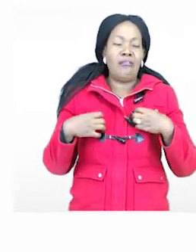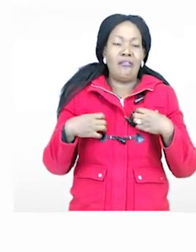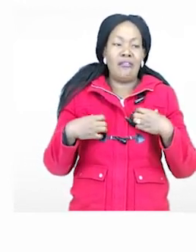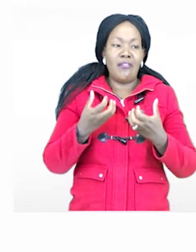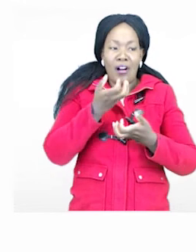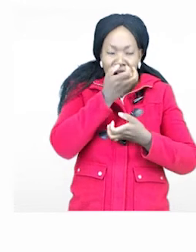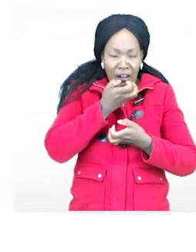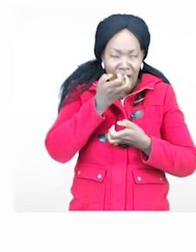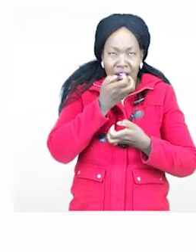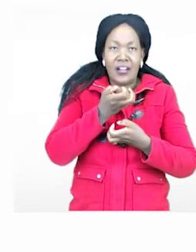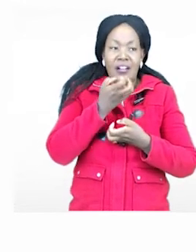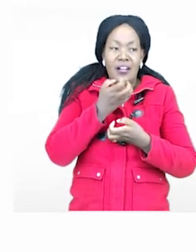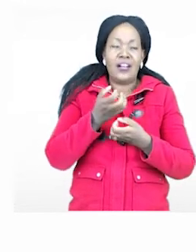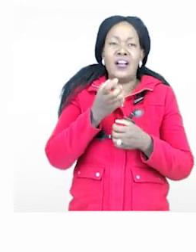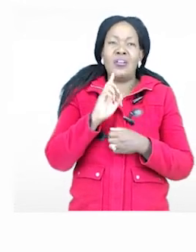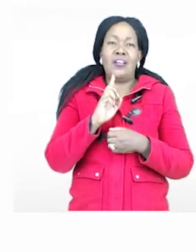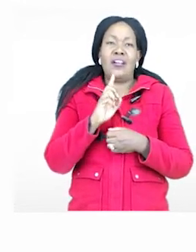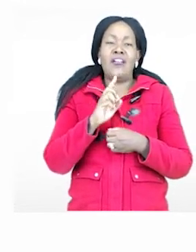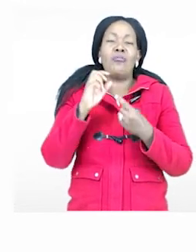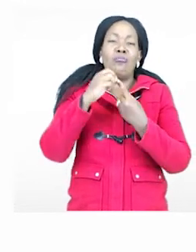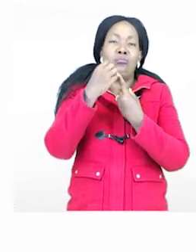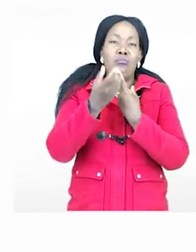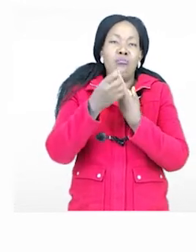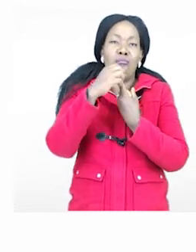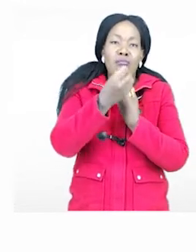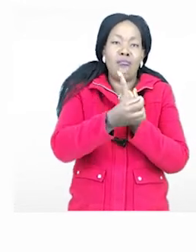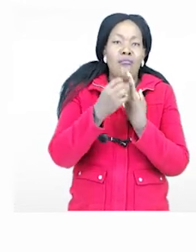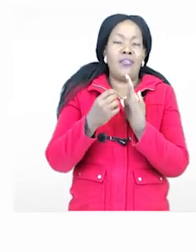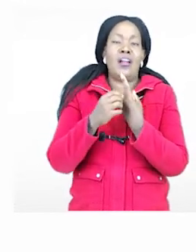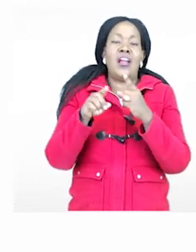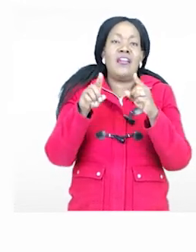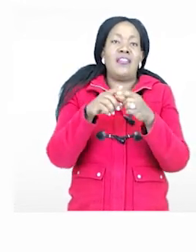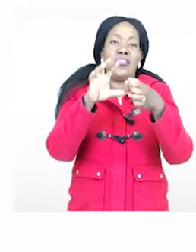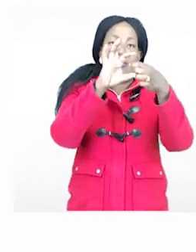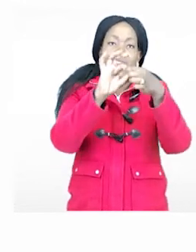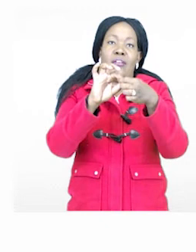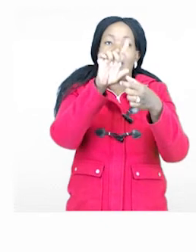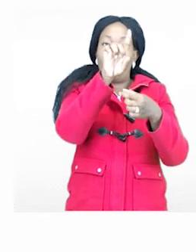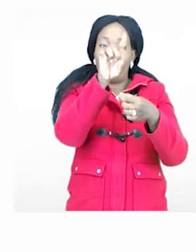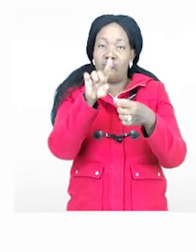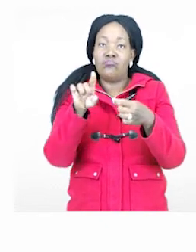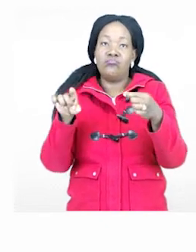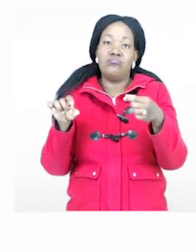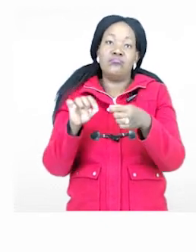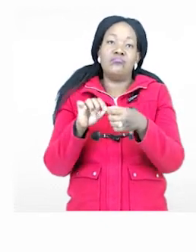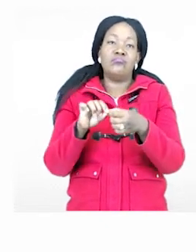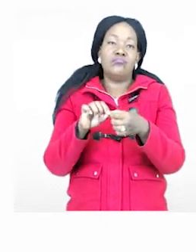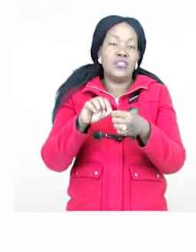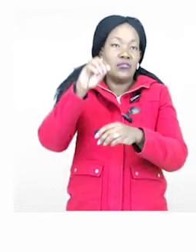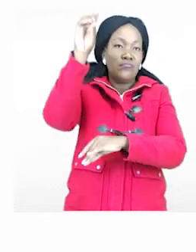Yes, maybe bananas. Then you join the baboon with the bananas. And a giraffe?